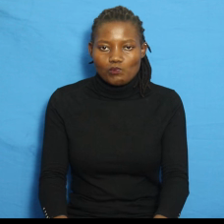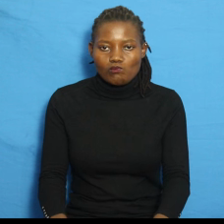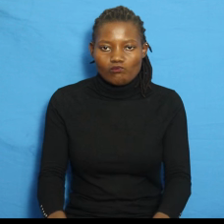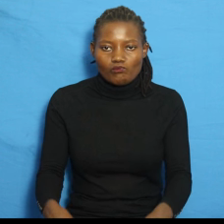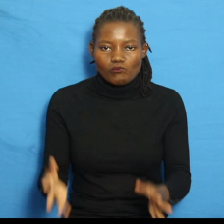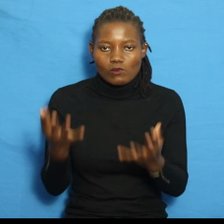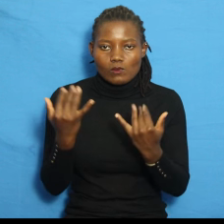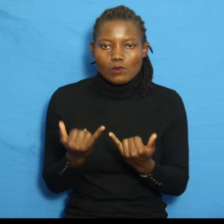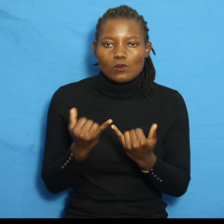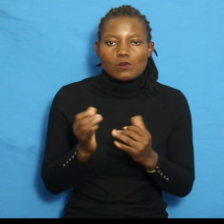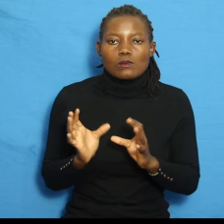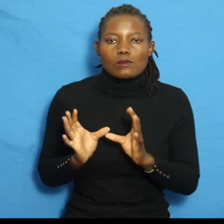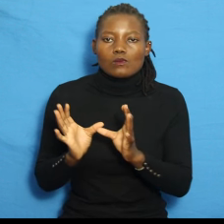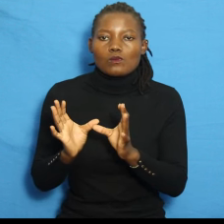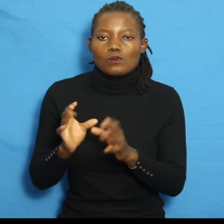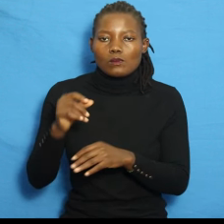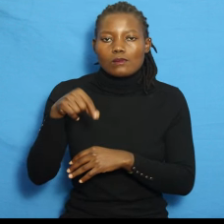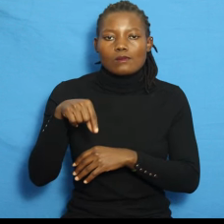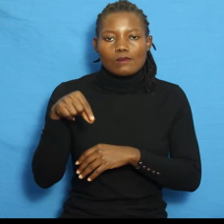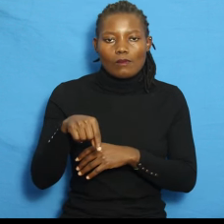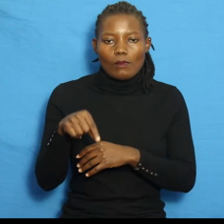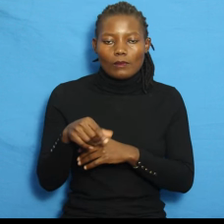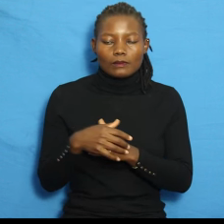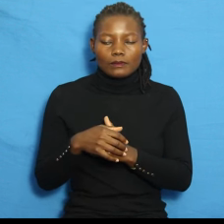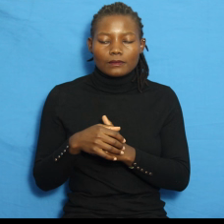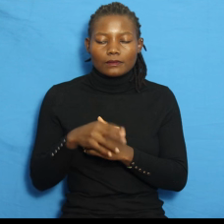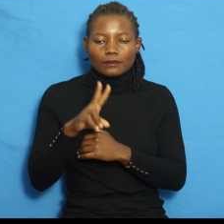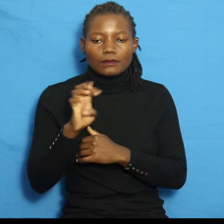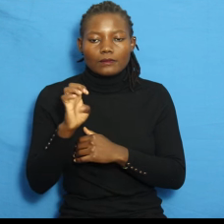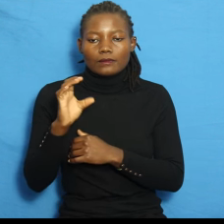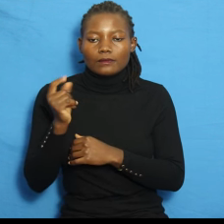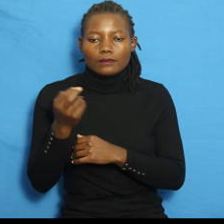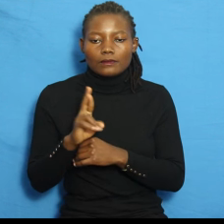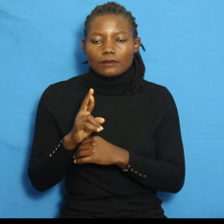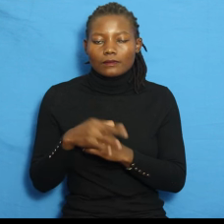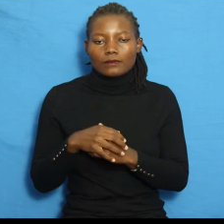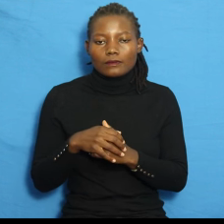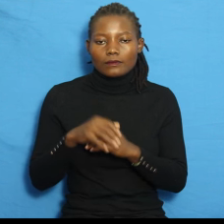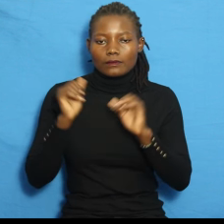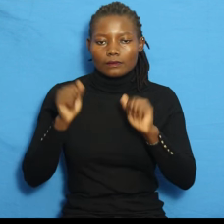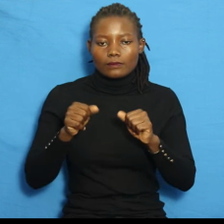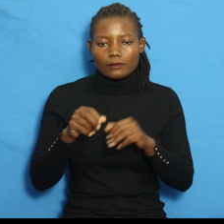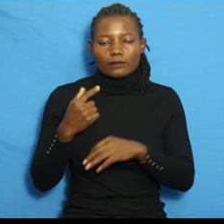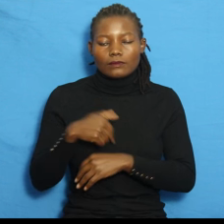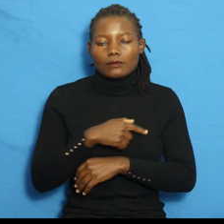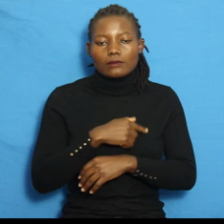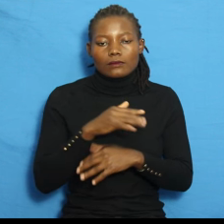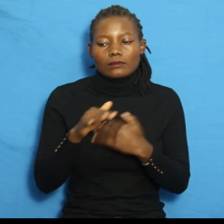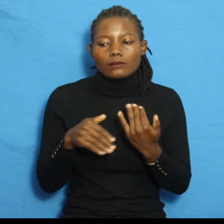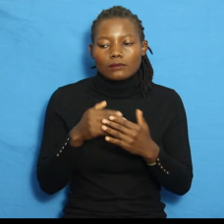Now, the aspect of a force qualifying as a vector